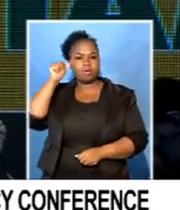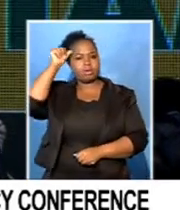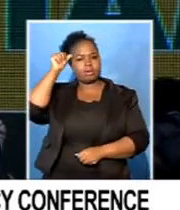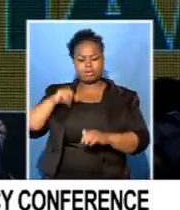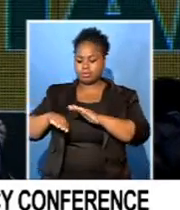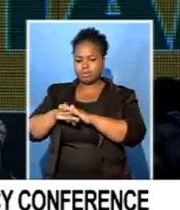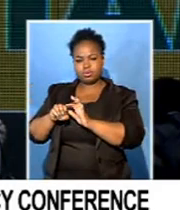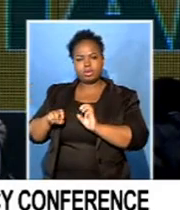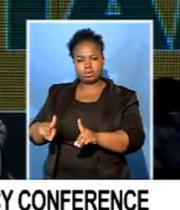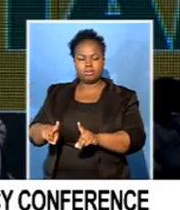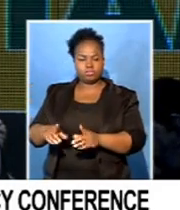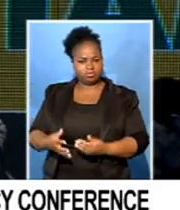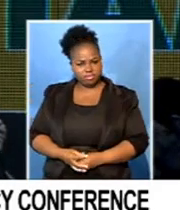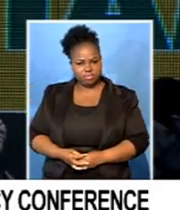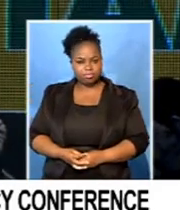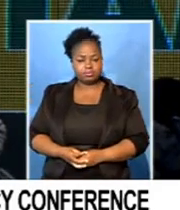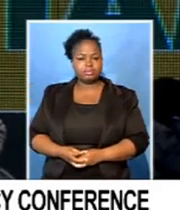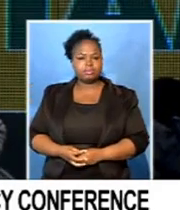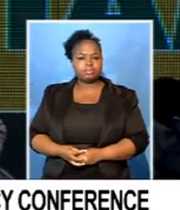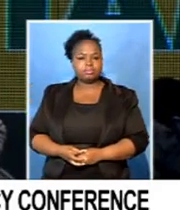and to further